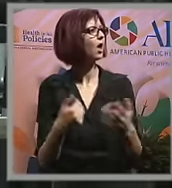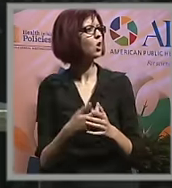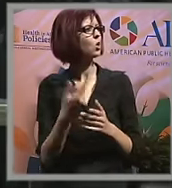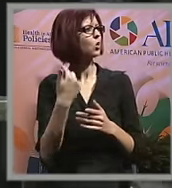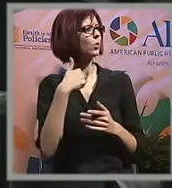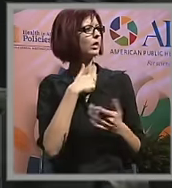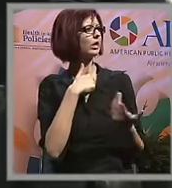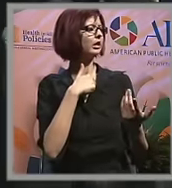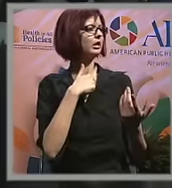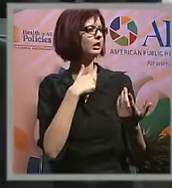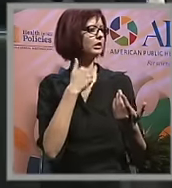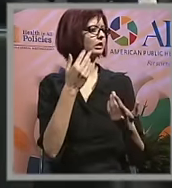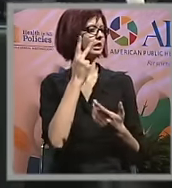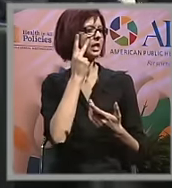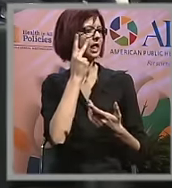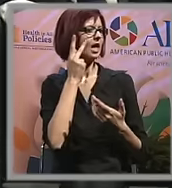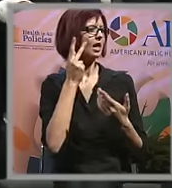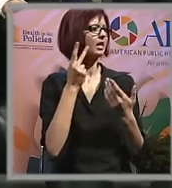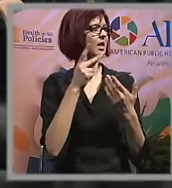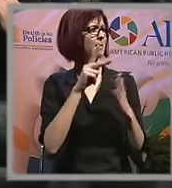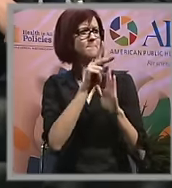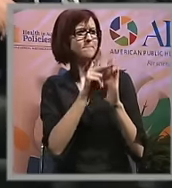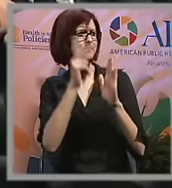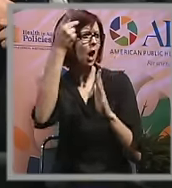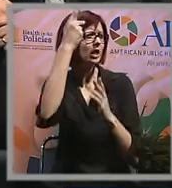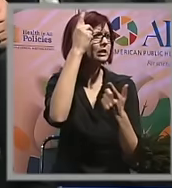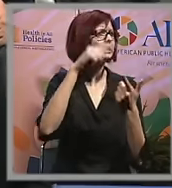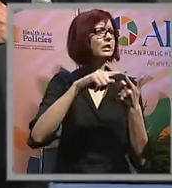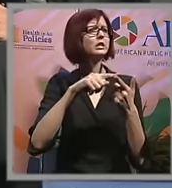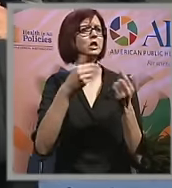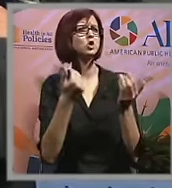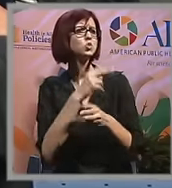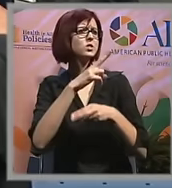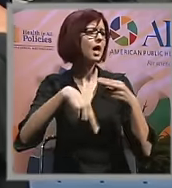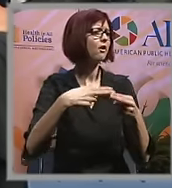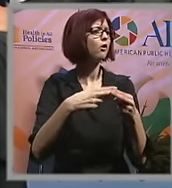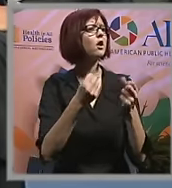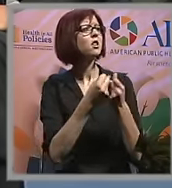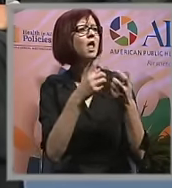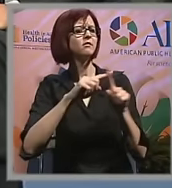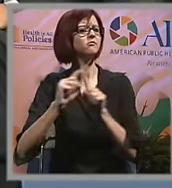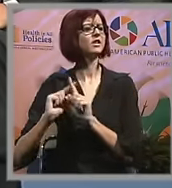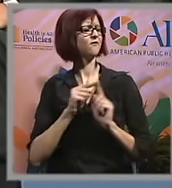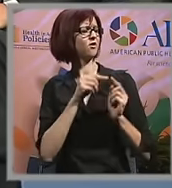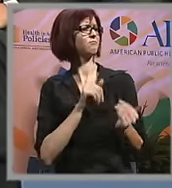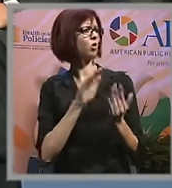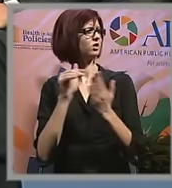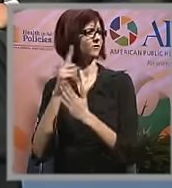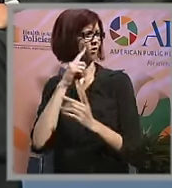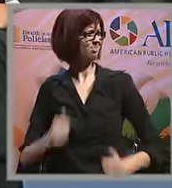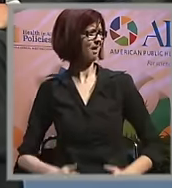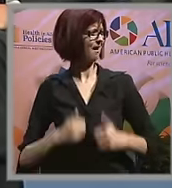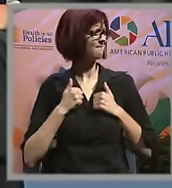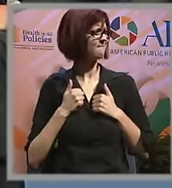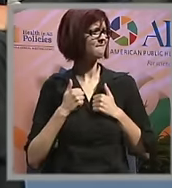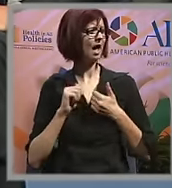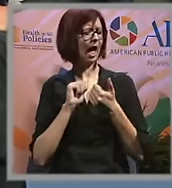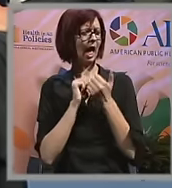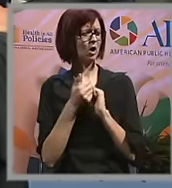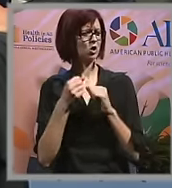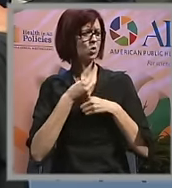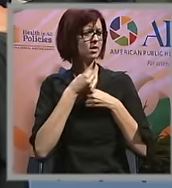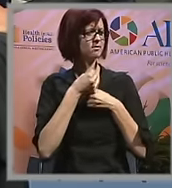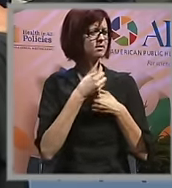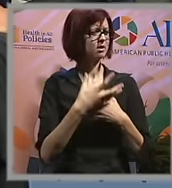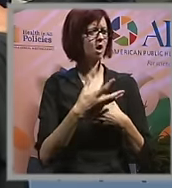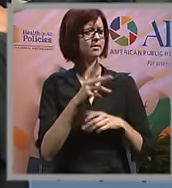that in the news cycle, we see that in politics, we see that in so many lanes of life. How do we get people to think